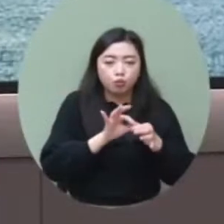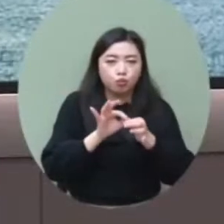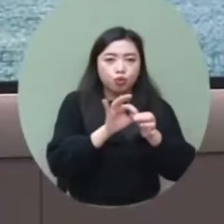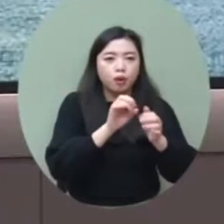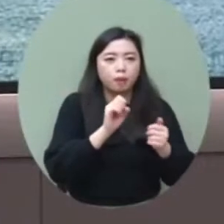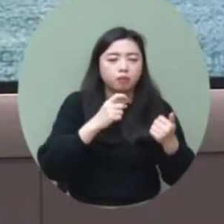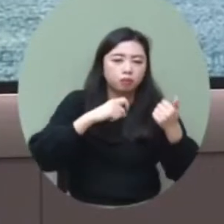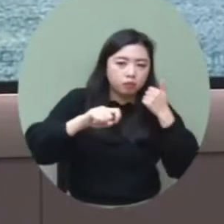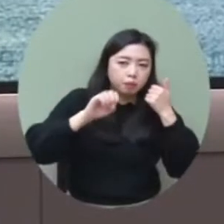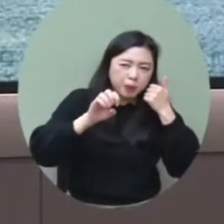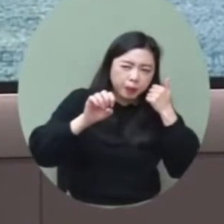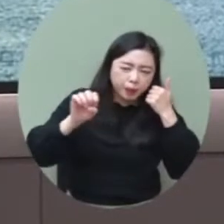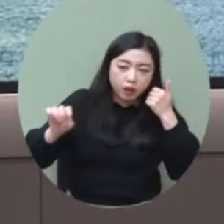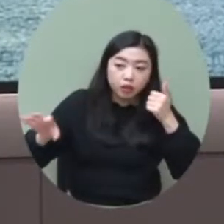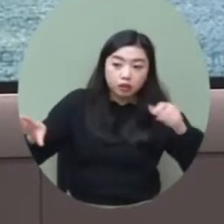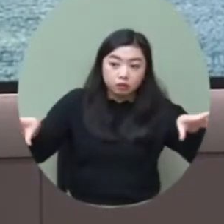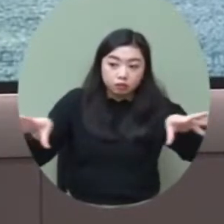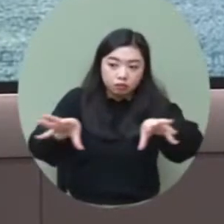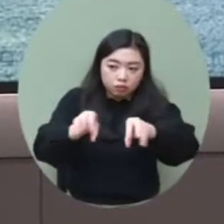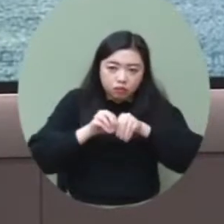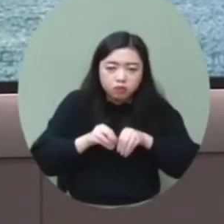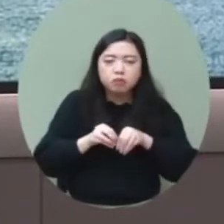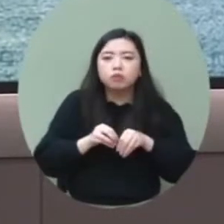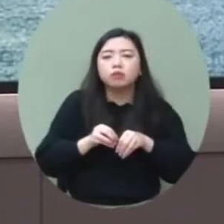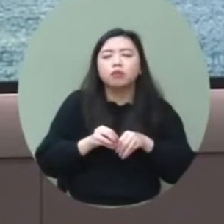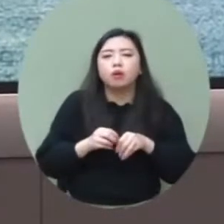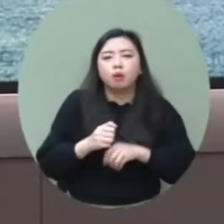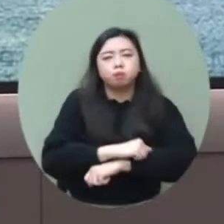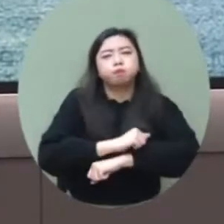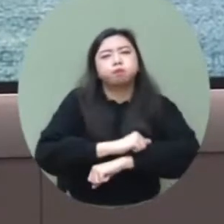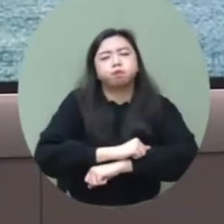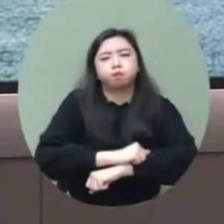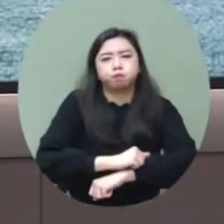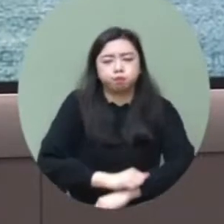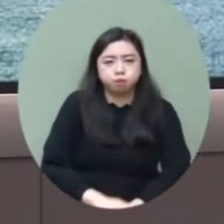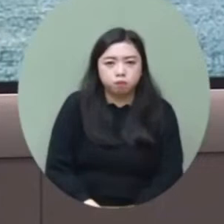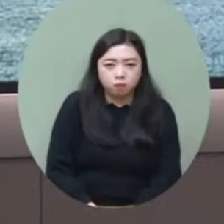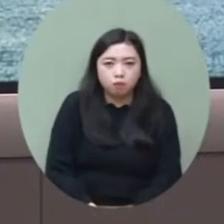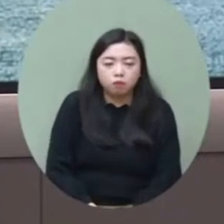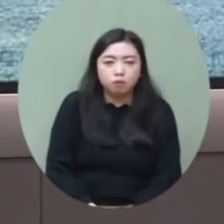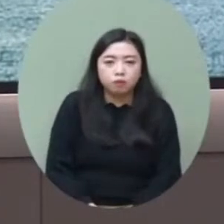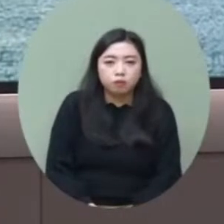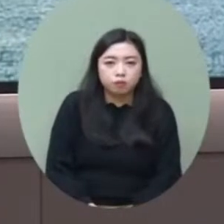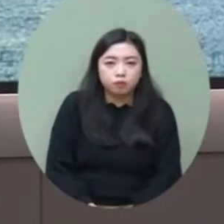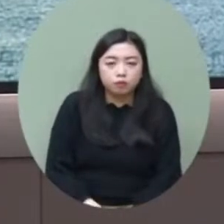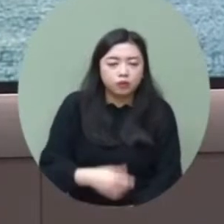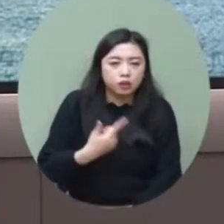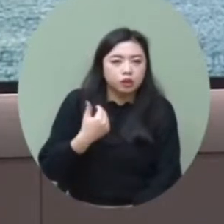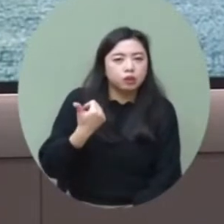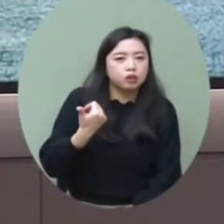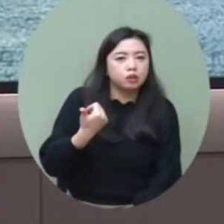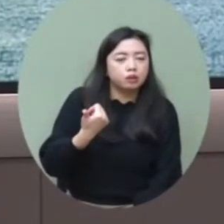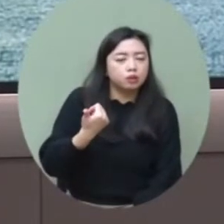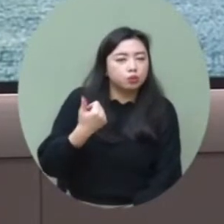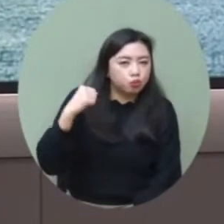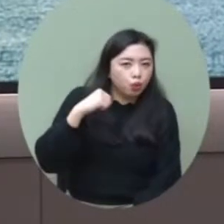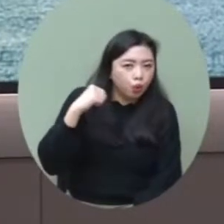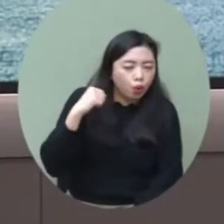hospitals across 7 clusters, and we had to collate all the information received.